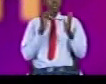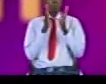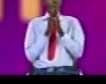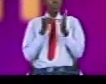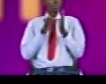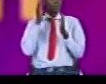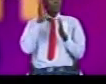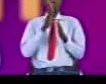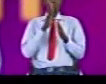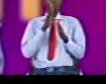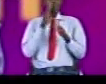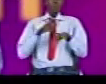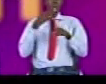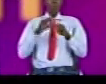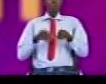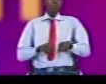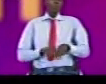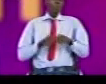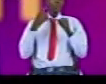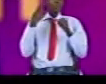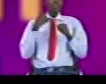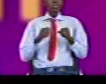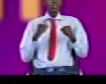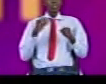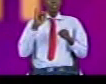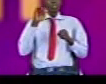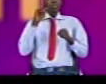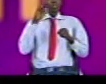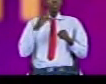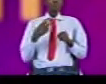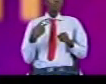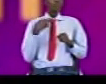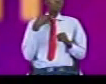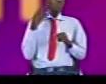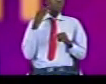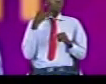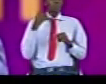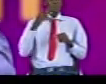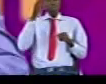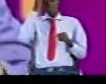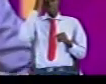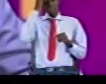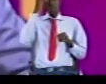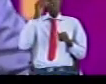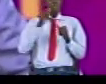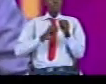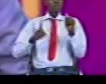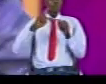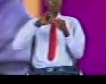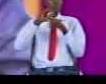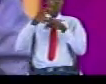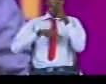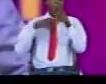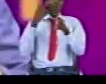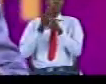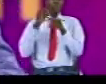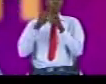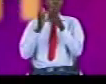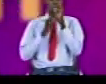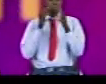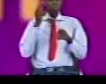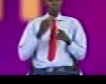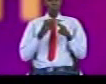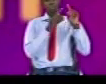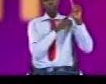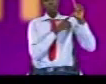breaking yoke of the devil, a time of extraordinary breakthrough globally in Jesus' name. Lord, we